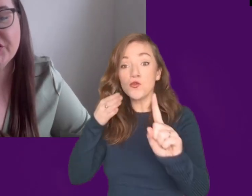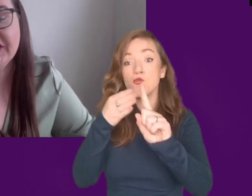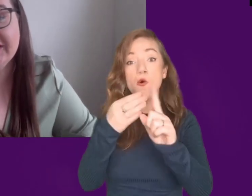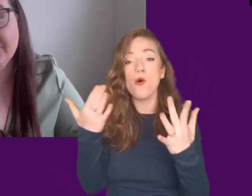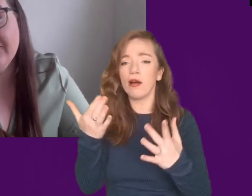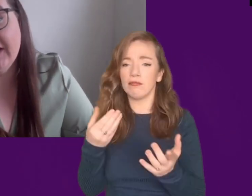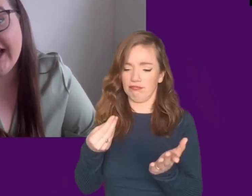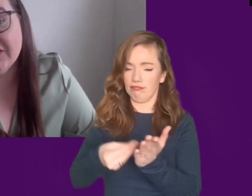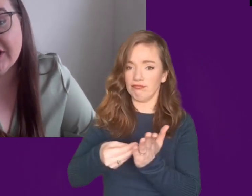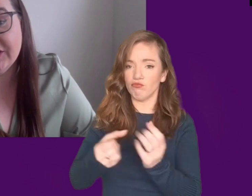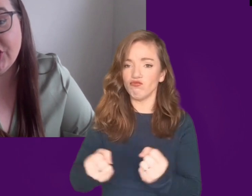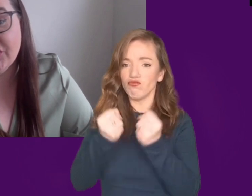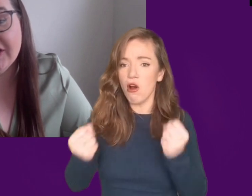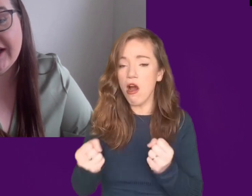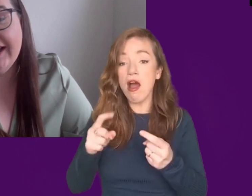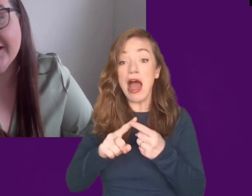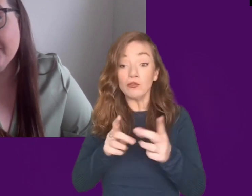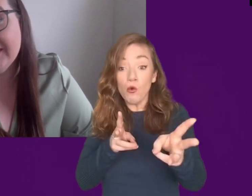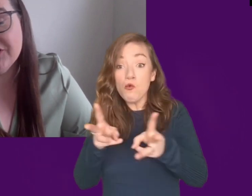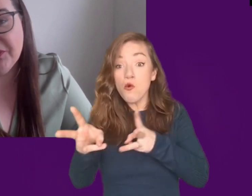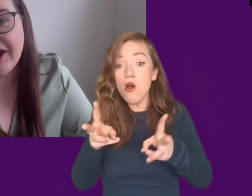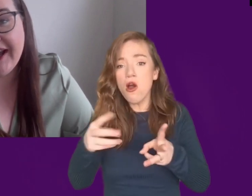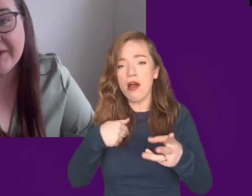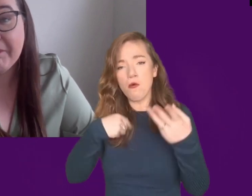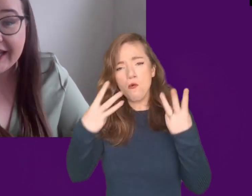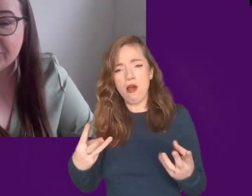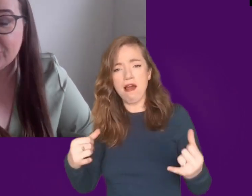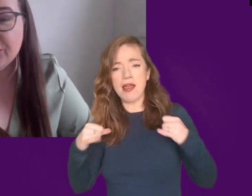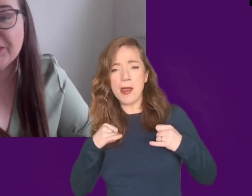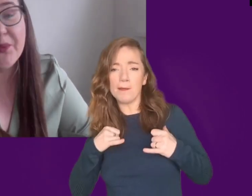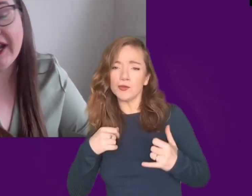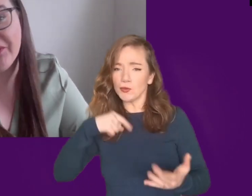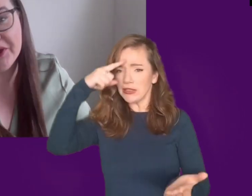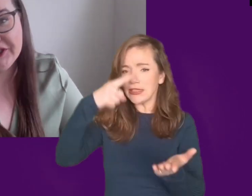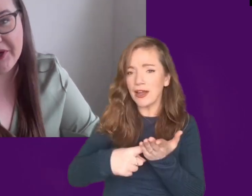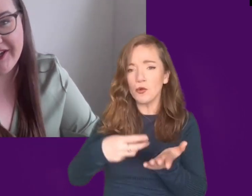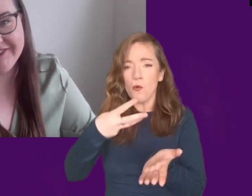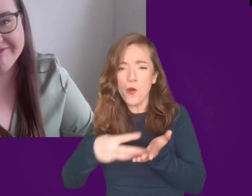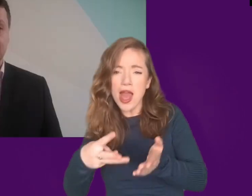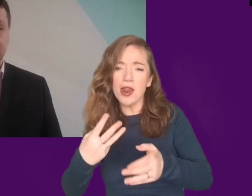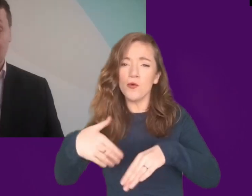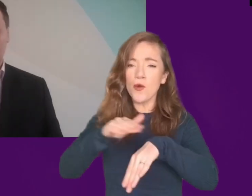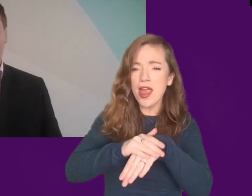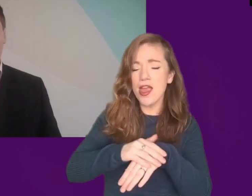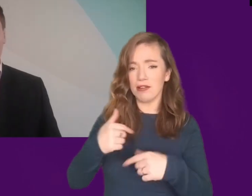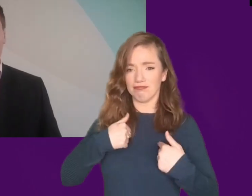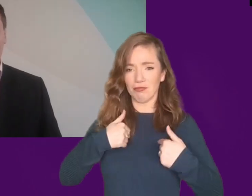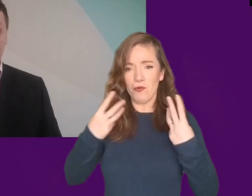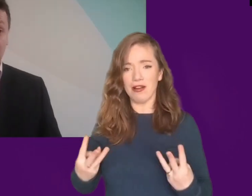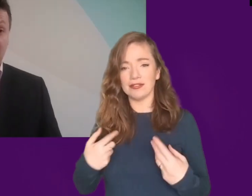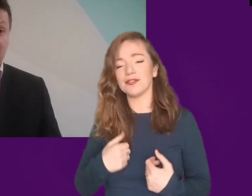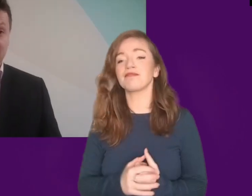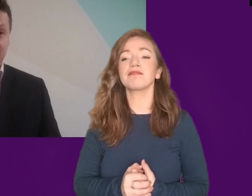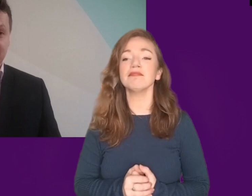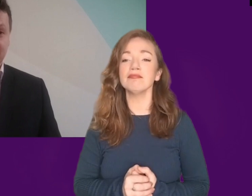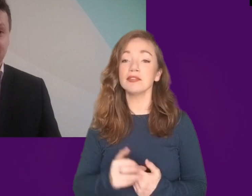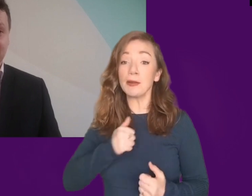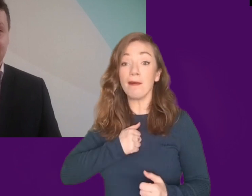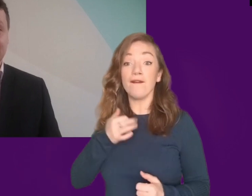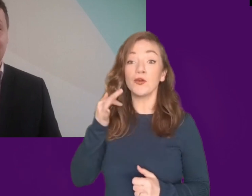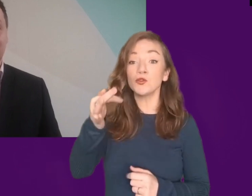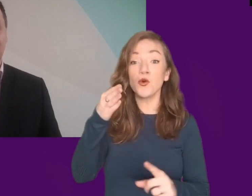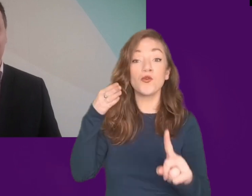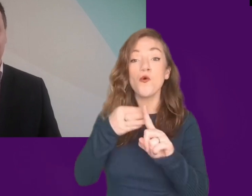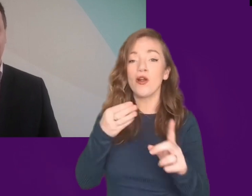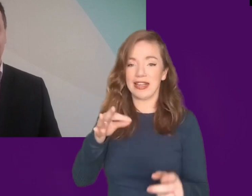for the future is to be financially secure and in a position where I can pick and choose when I want to work. A goal I have for the future